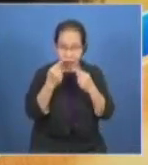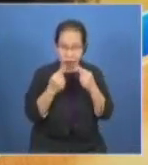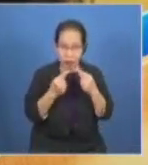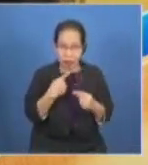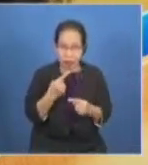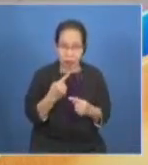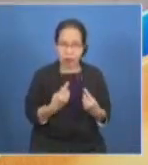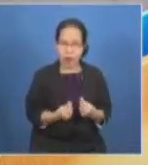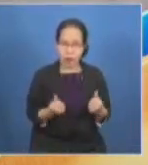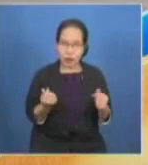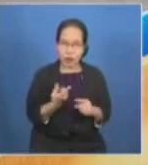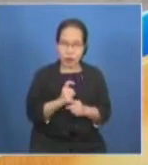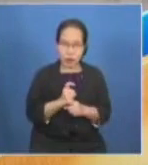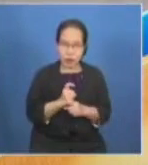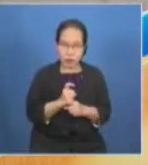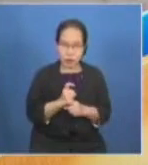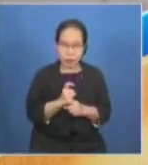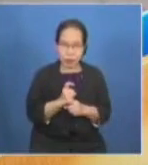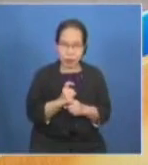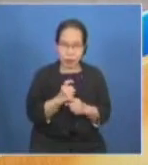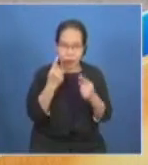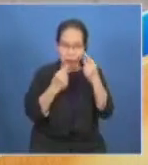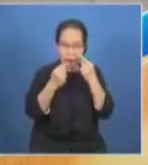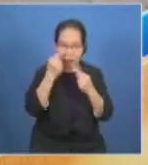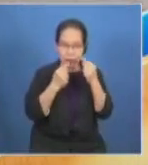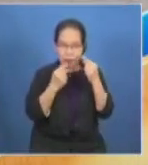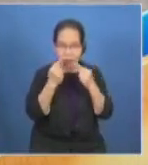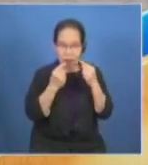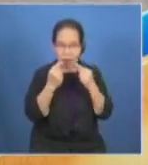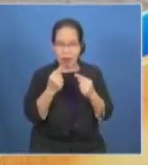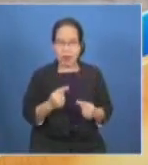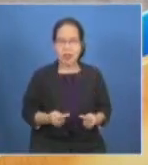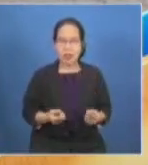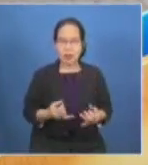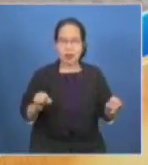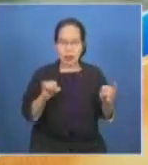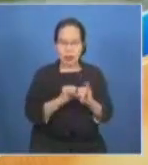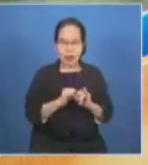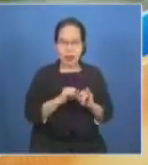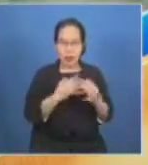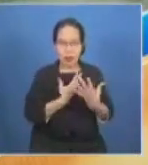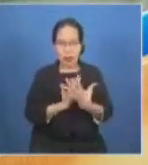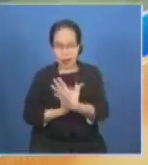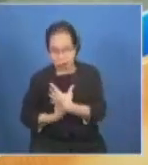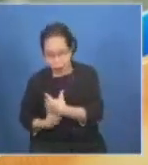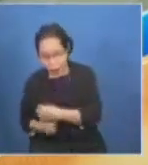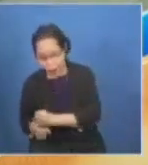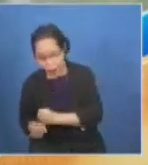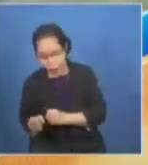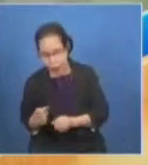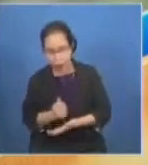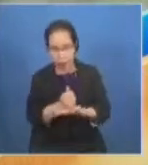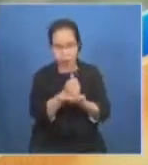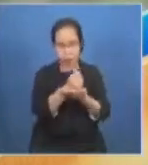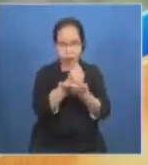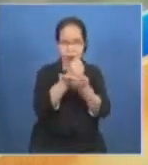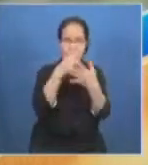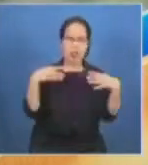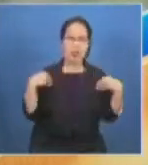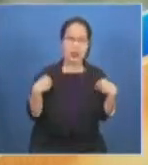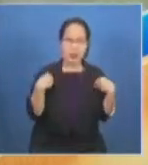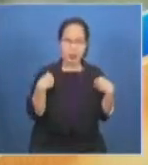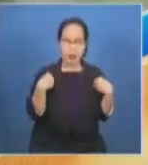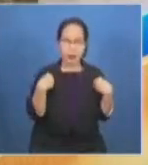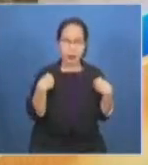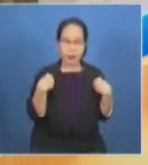It will help you recover from grief and grieving. And crying is important in times of mourning. It